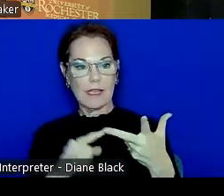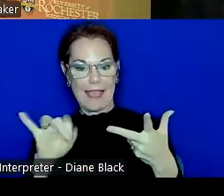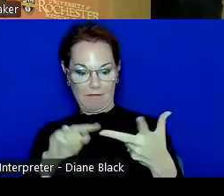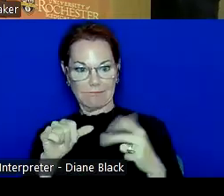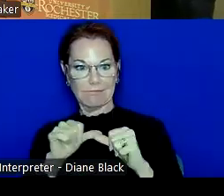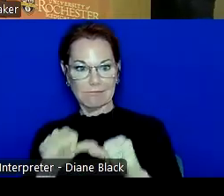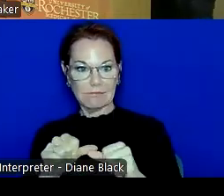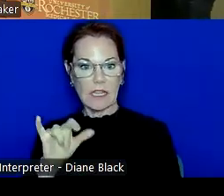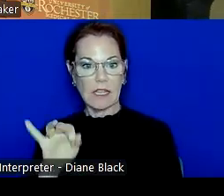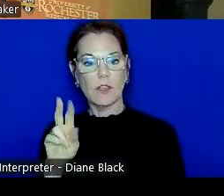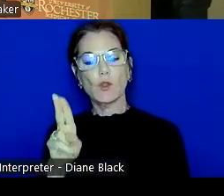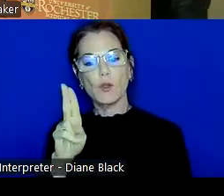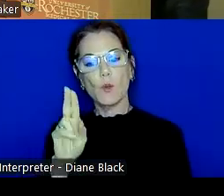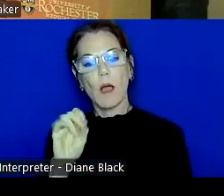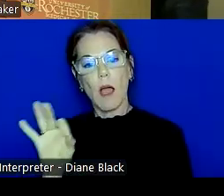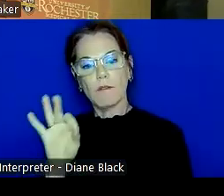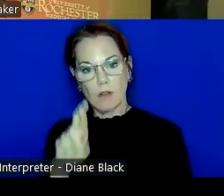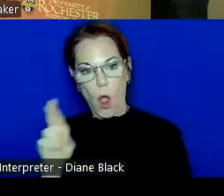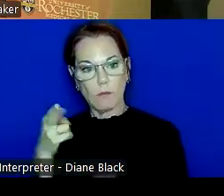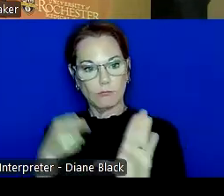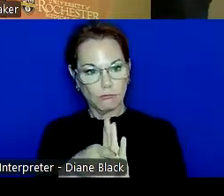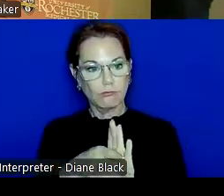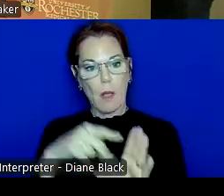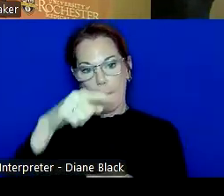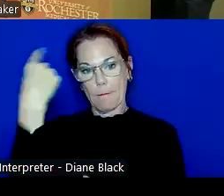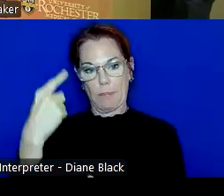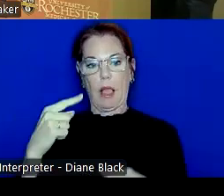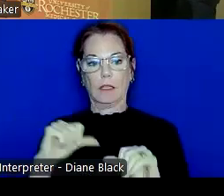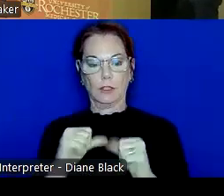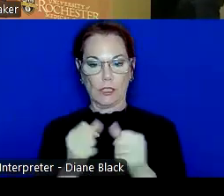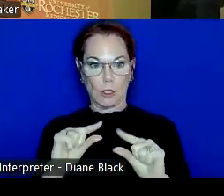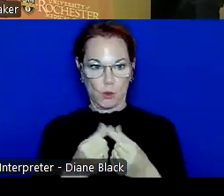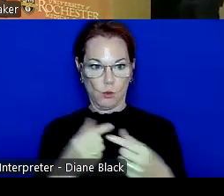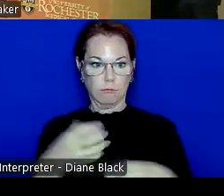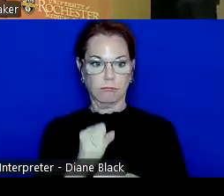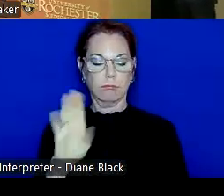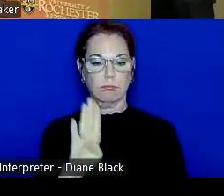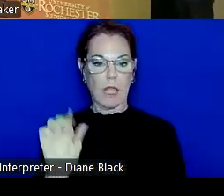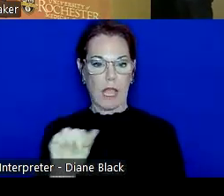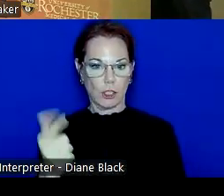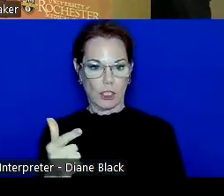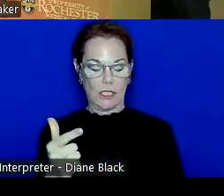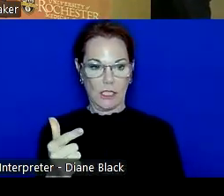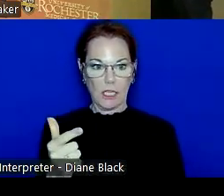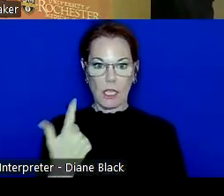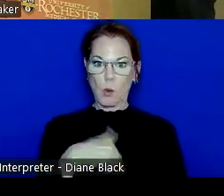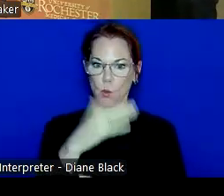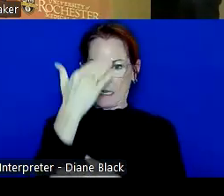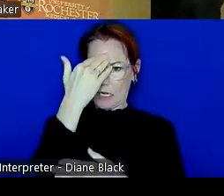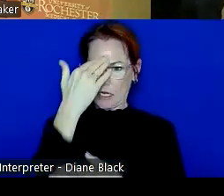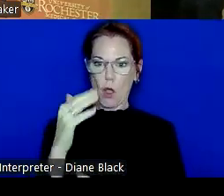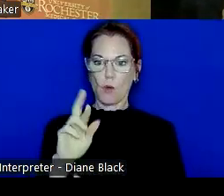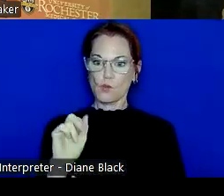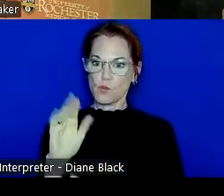the Black Agenda group in saying after 2020, that racism in our community is a public health crisis, that we